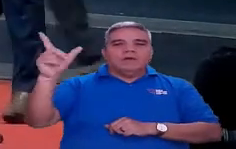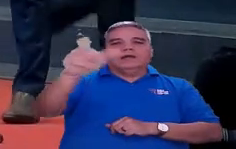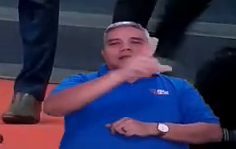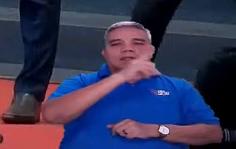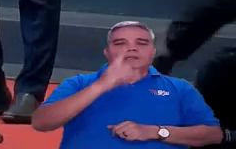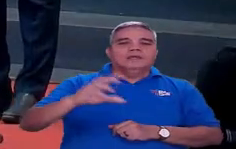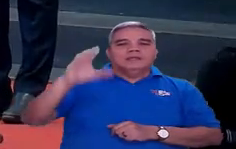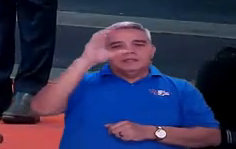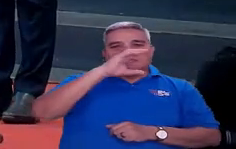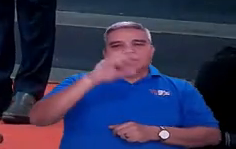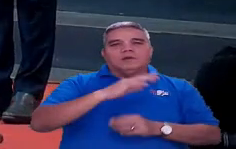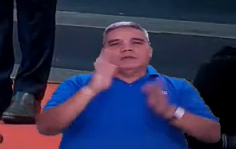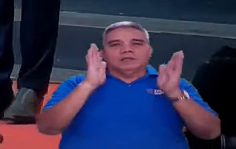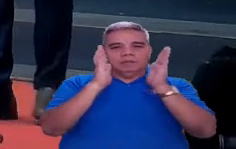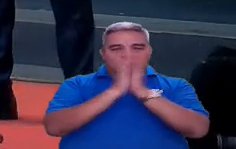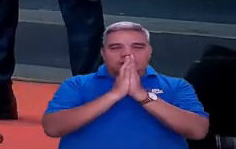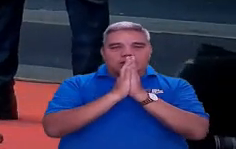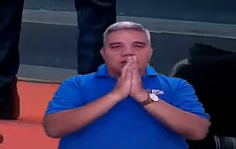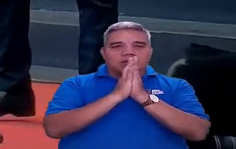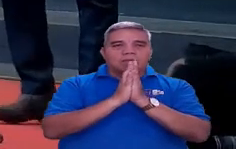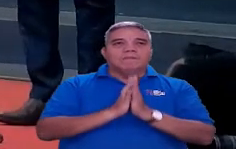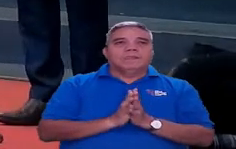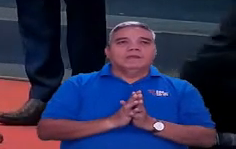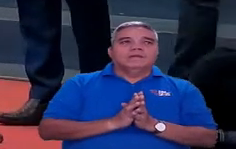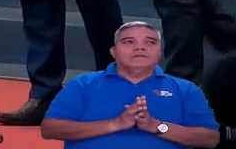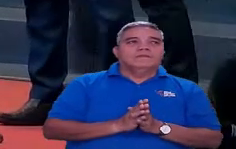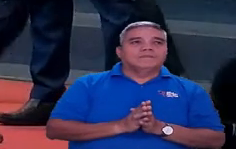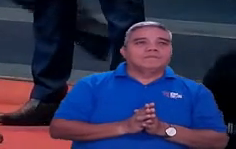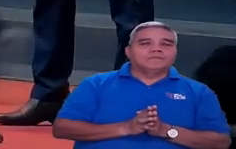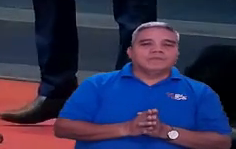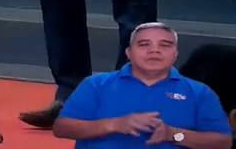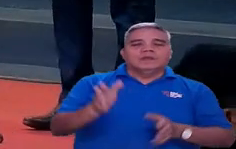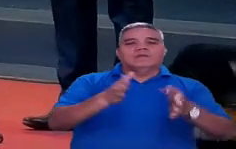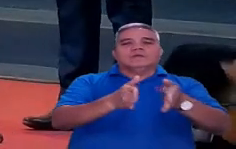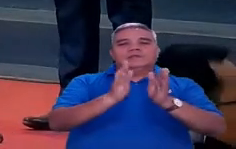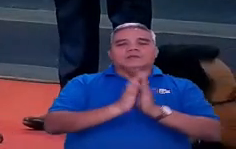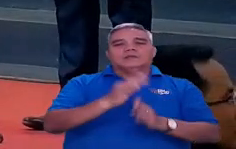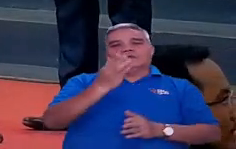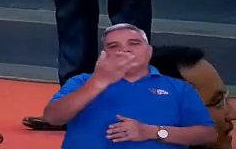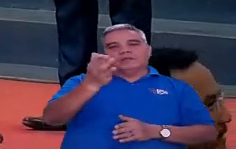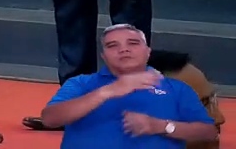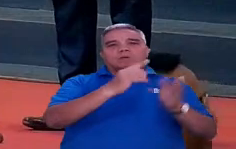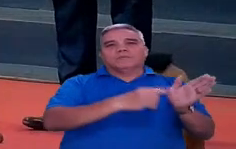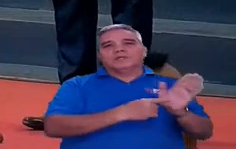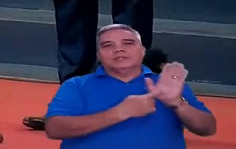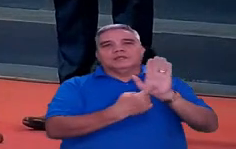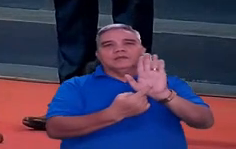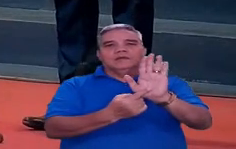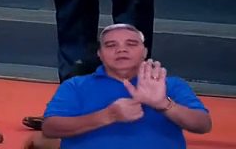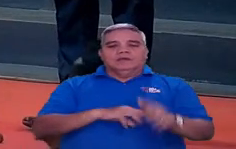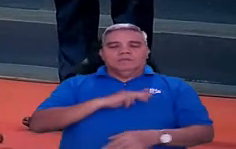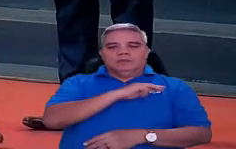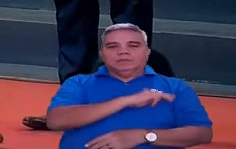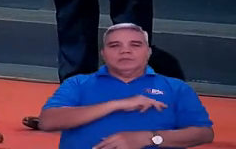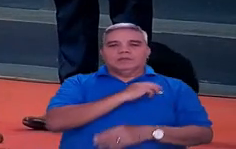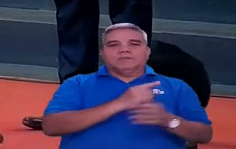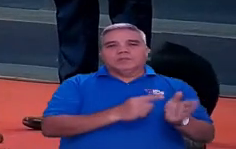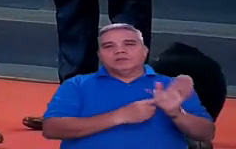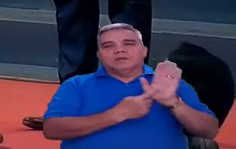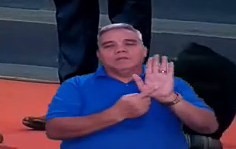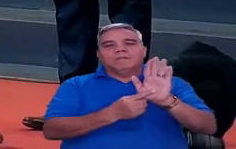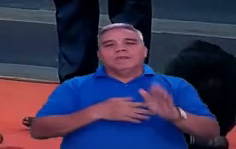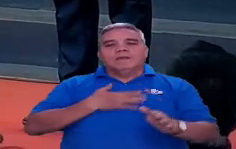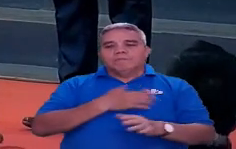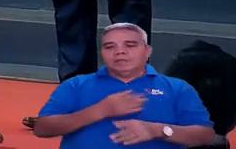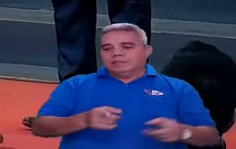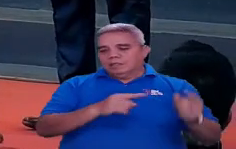the north, to come and lead us in a word of opening prayer. While he comes, I'd like to ask those that will be presenting tonight, the missionaries will be presenting,